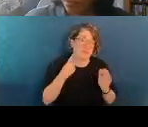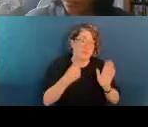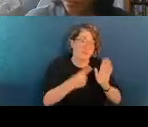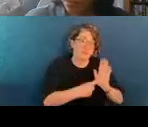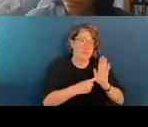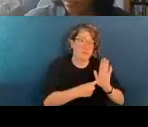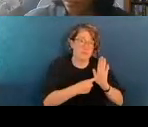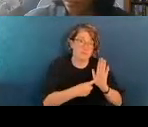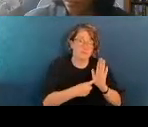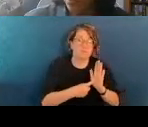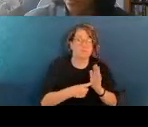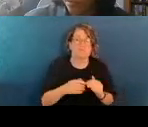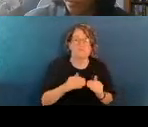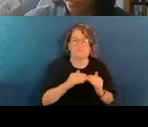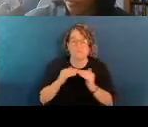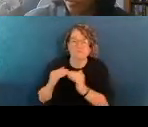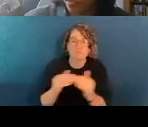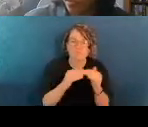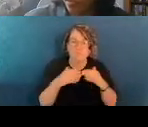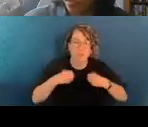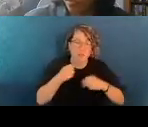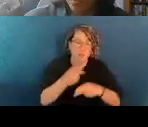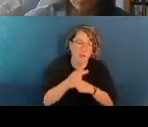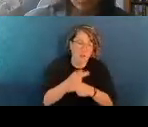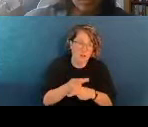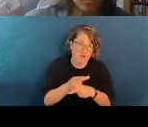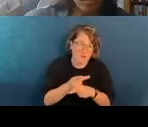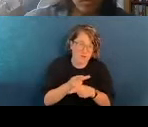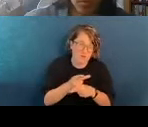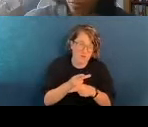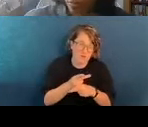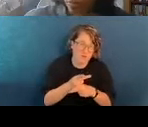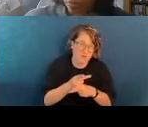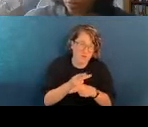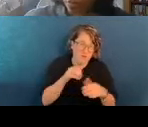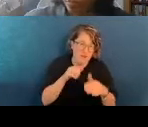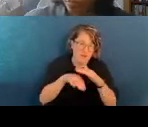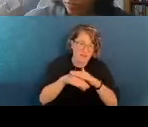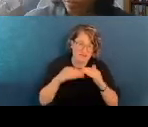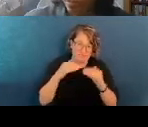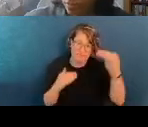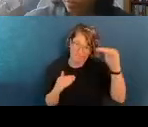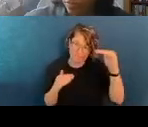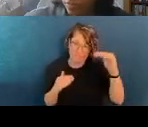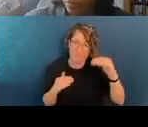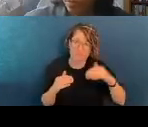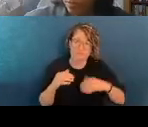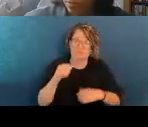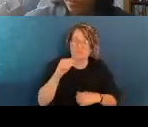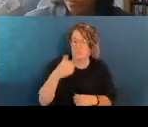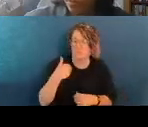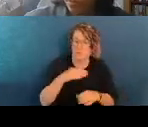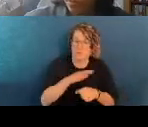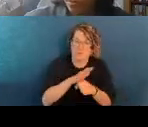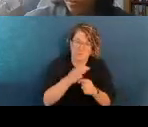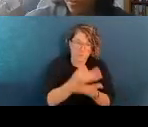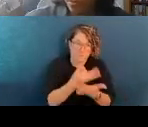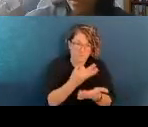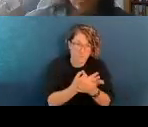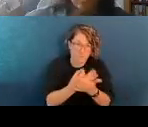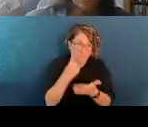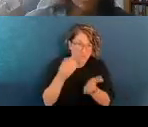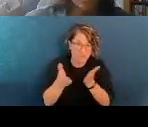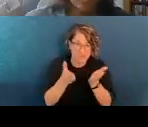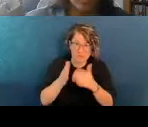health service access, inequitable funding of education programs on reserve, and membership